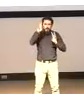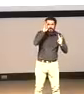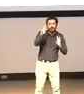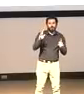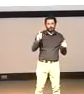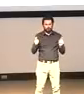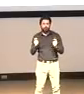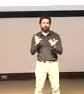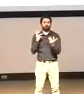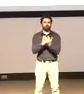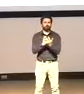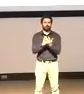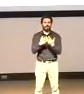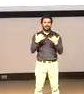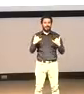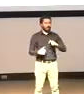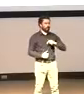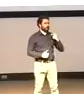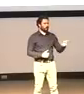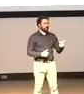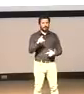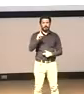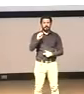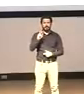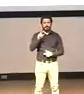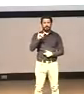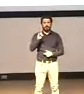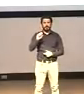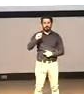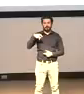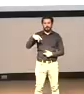adaptability. Now I'll turn it over to David Spollinger.